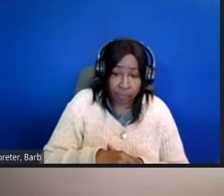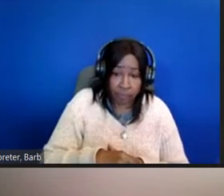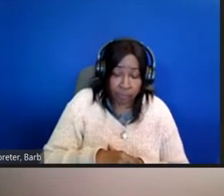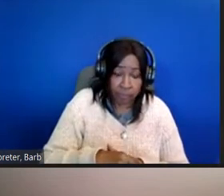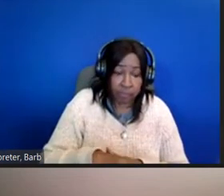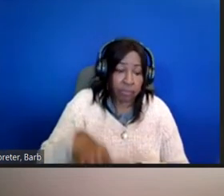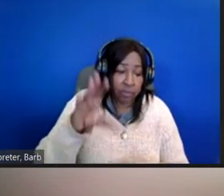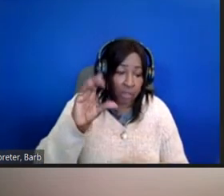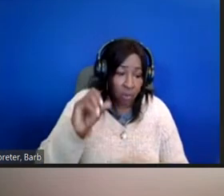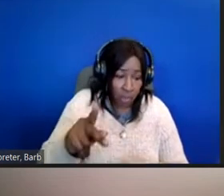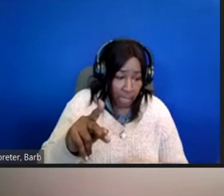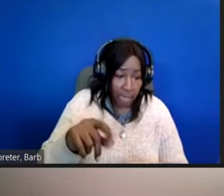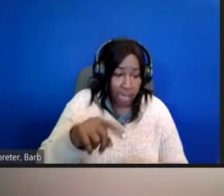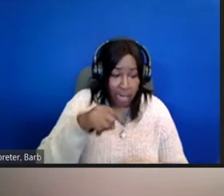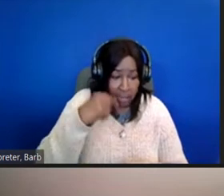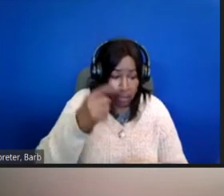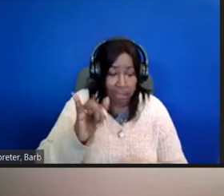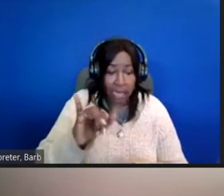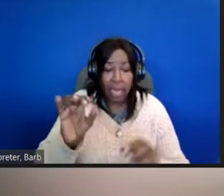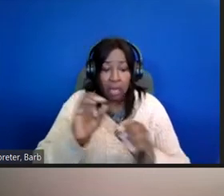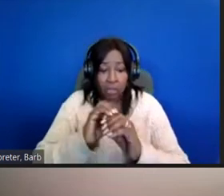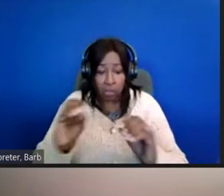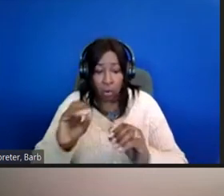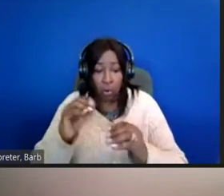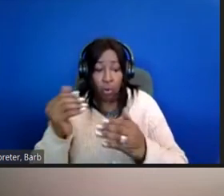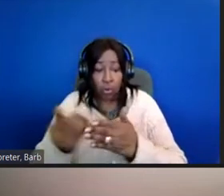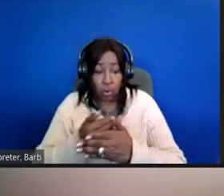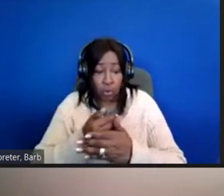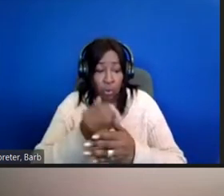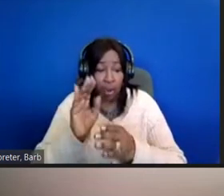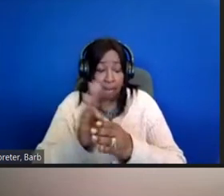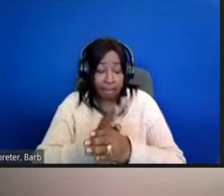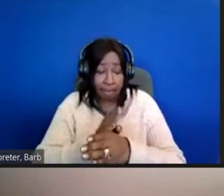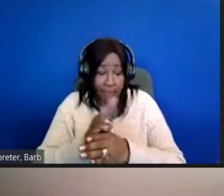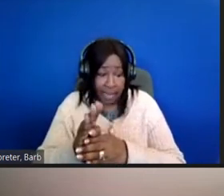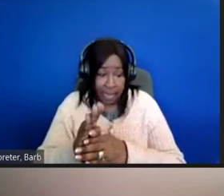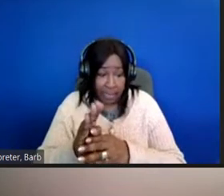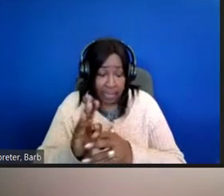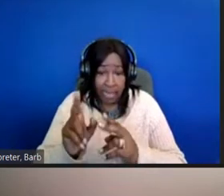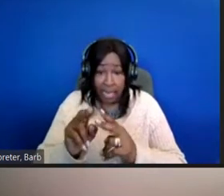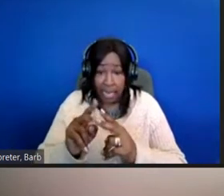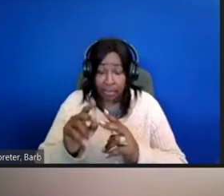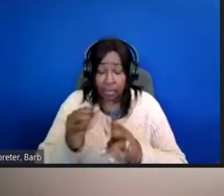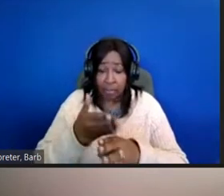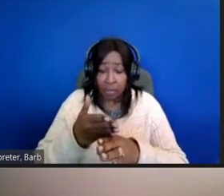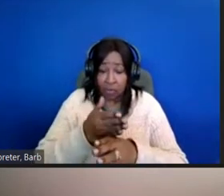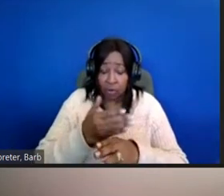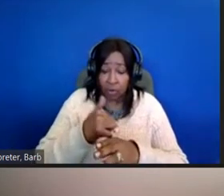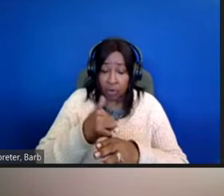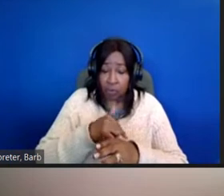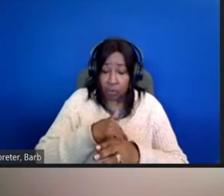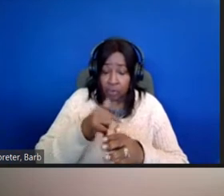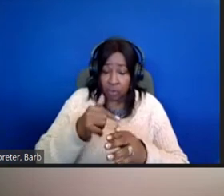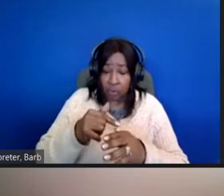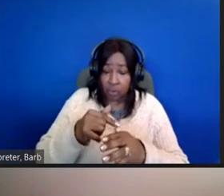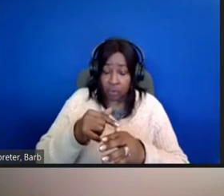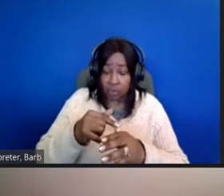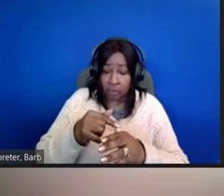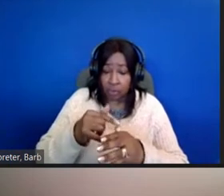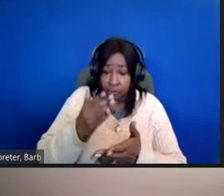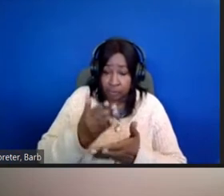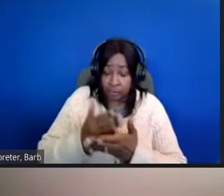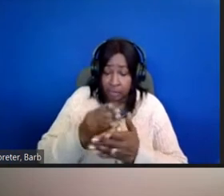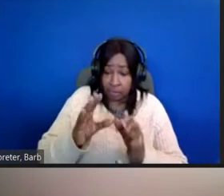Okay, looks like no new business either. Before we adjourn, I just want to take a brief moment and I just want